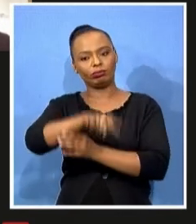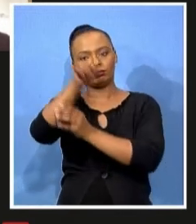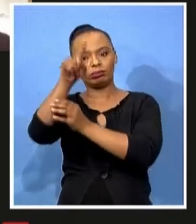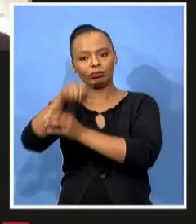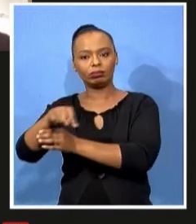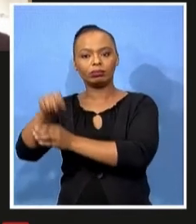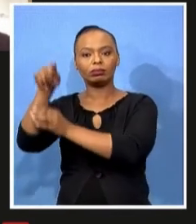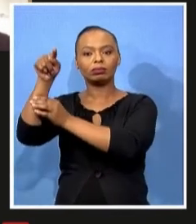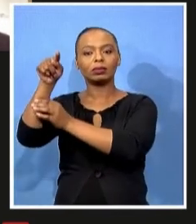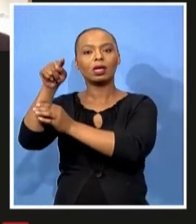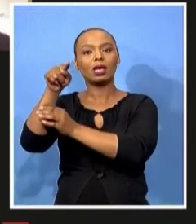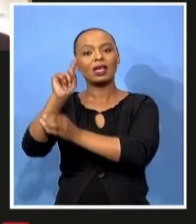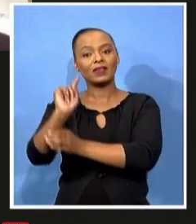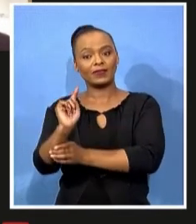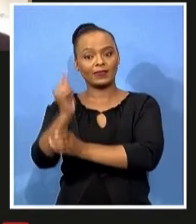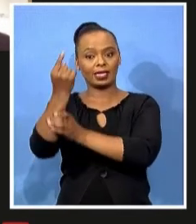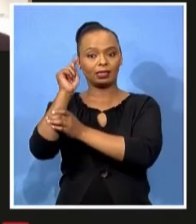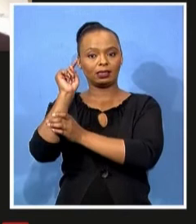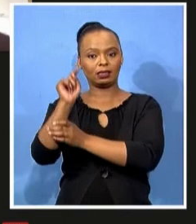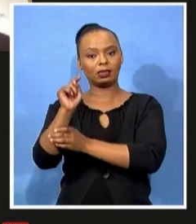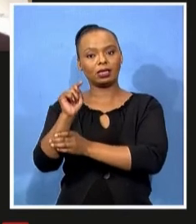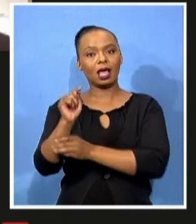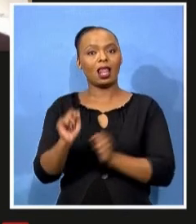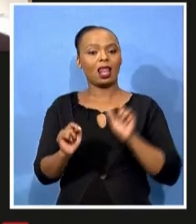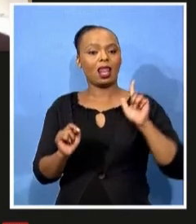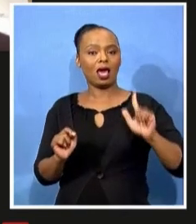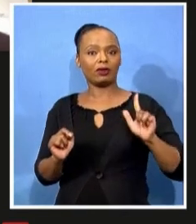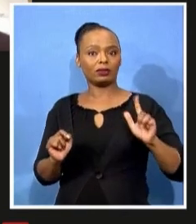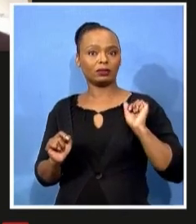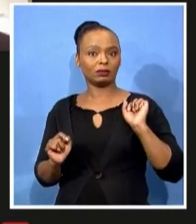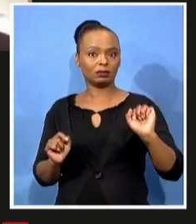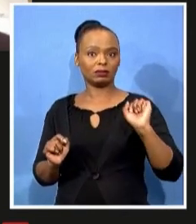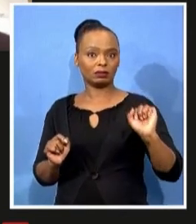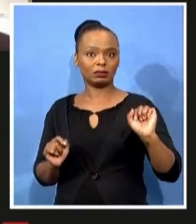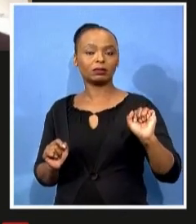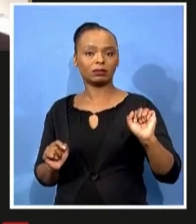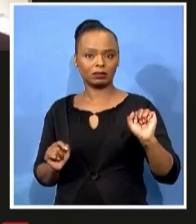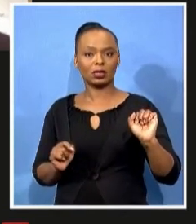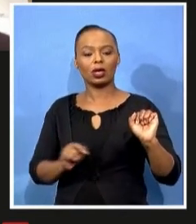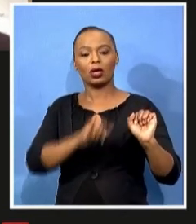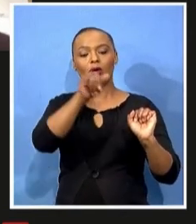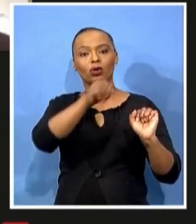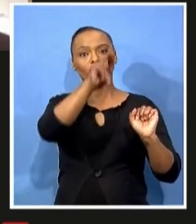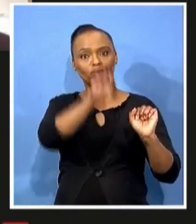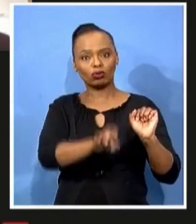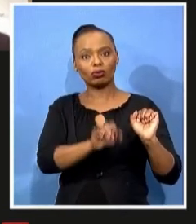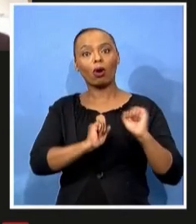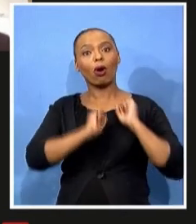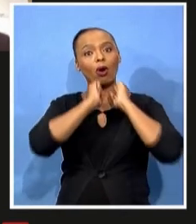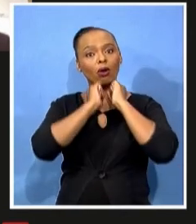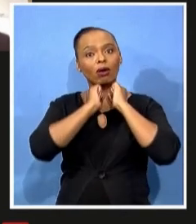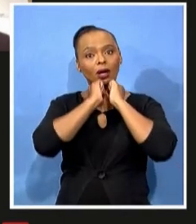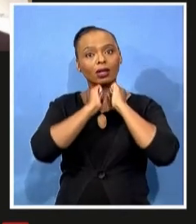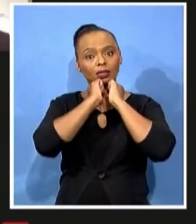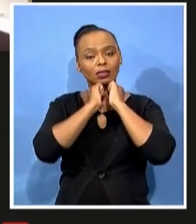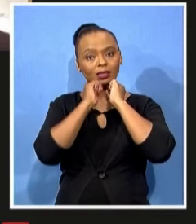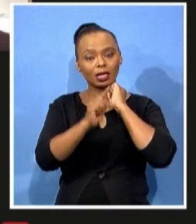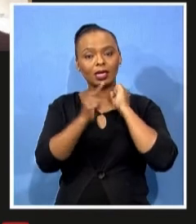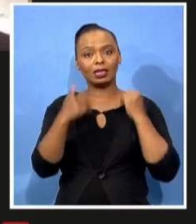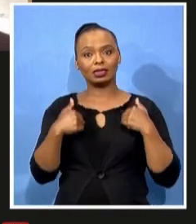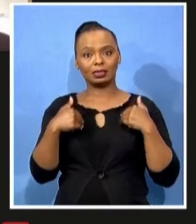the first surge to June to August, which has now started again from end of